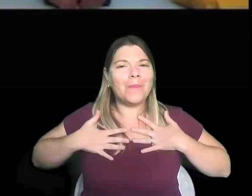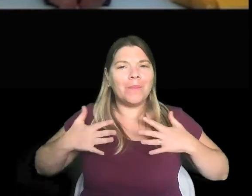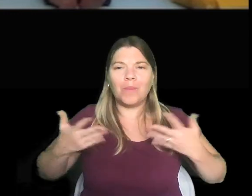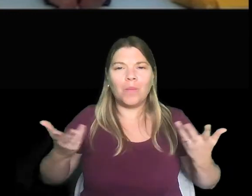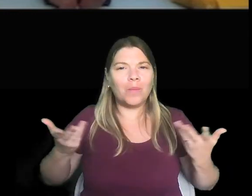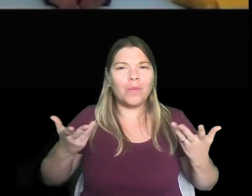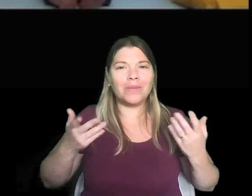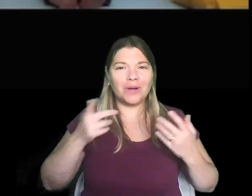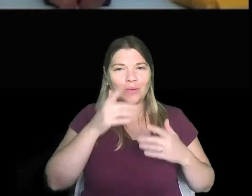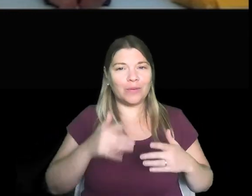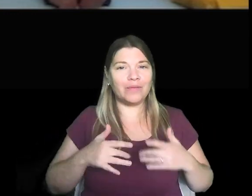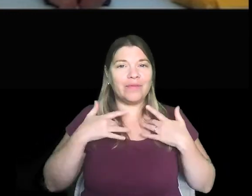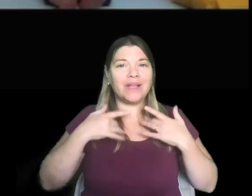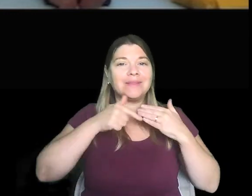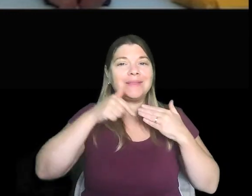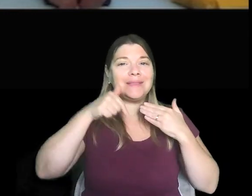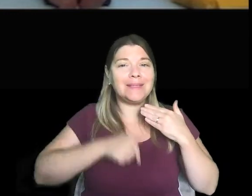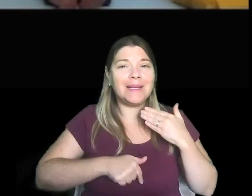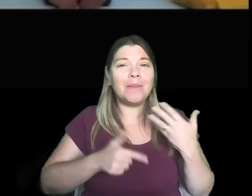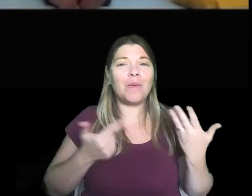Is it deep, bright?